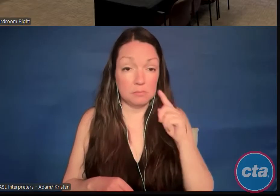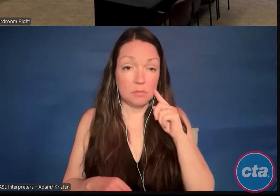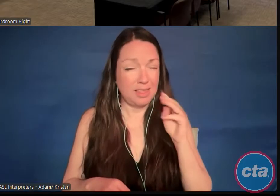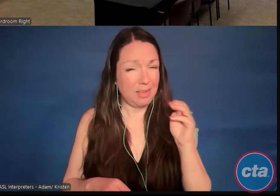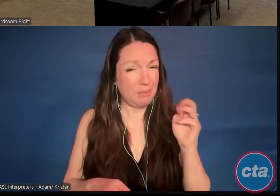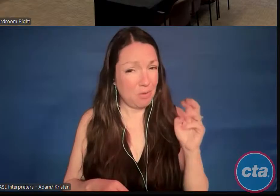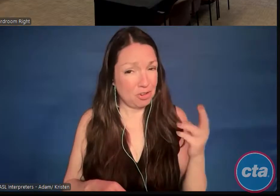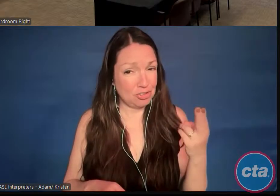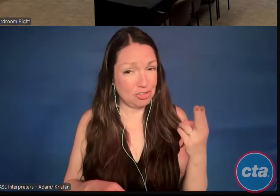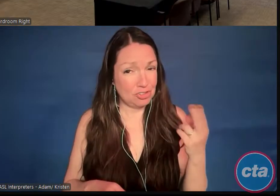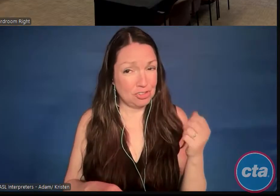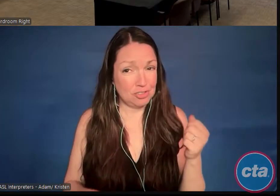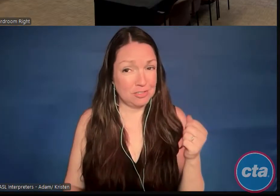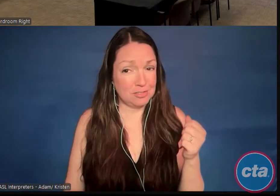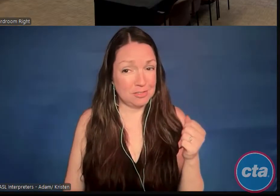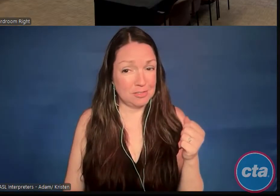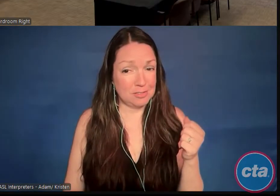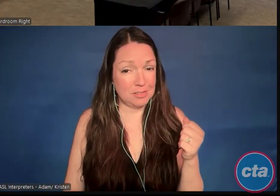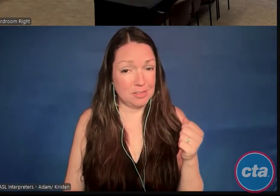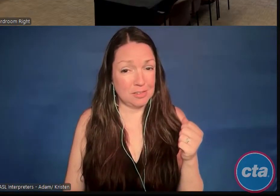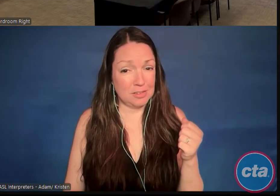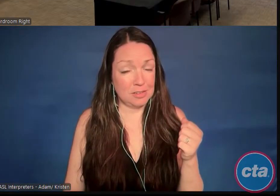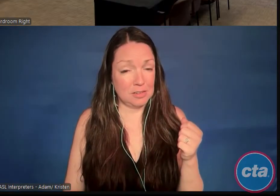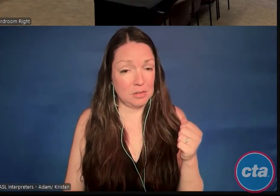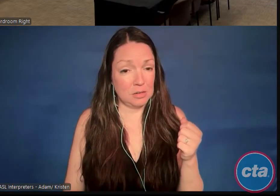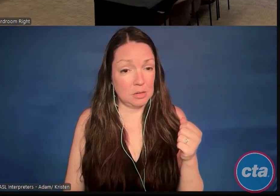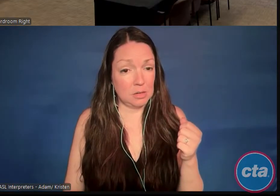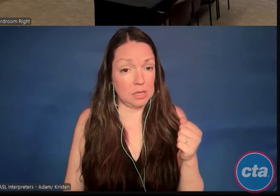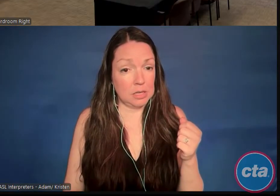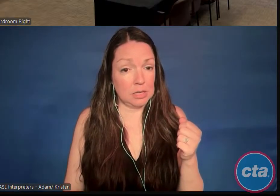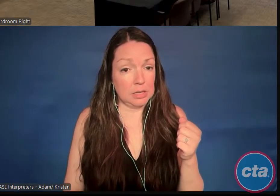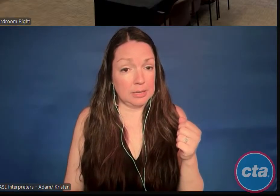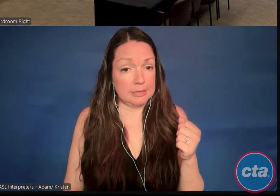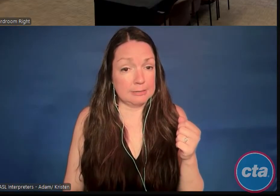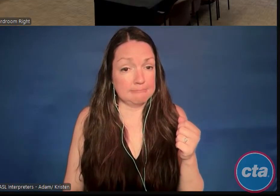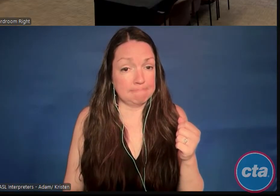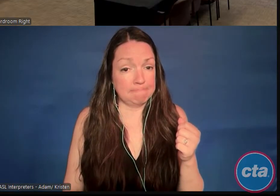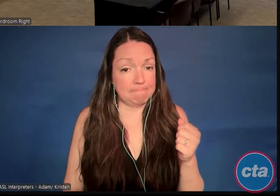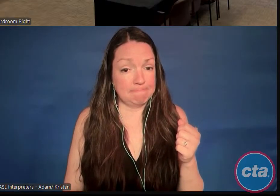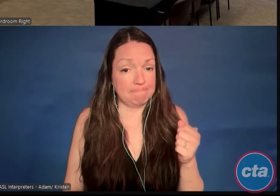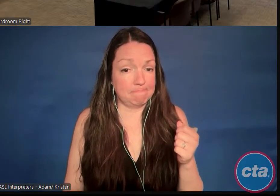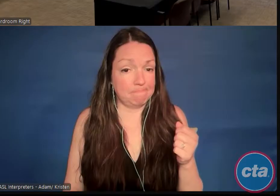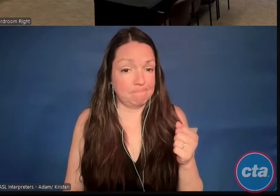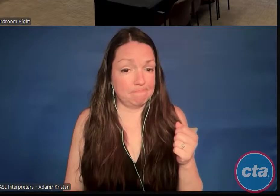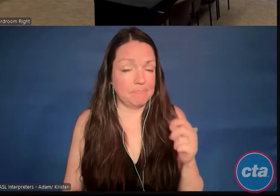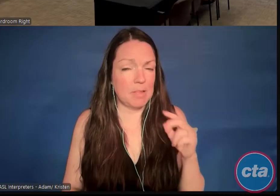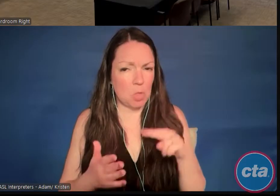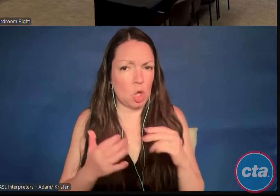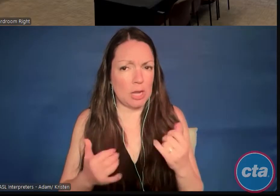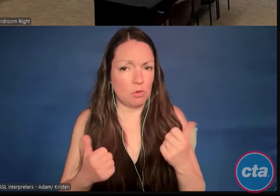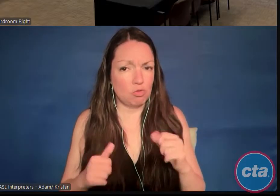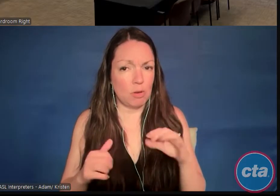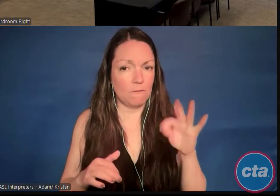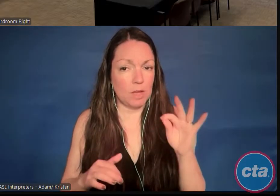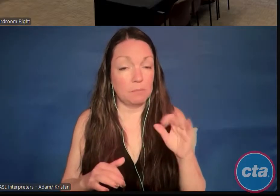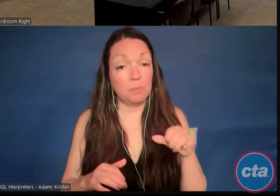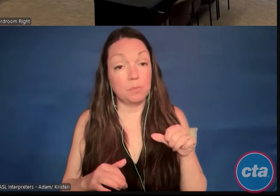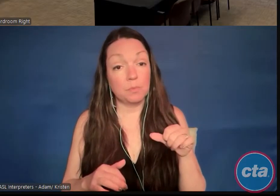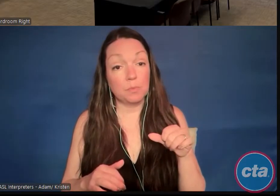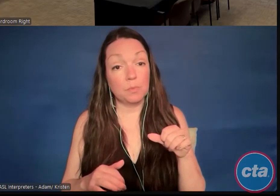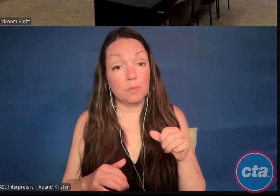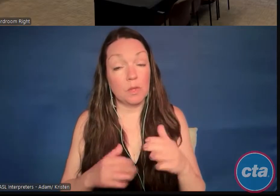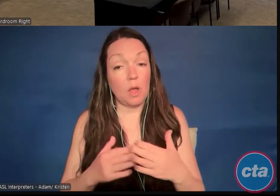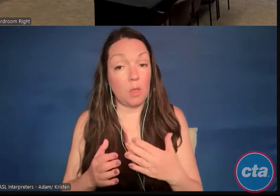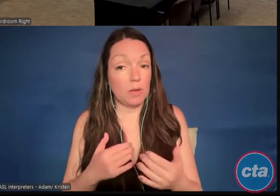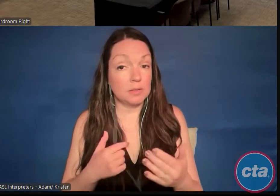March. I'm looking at the meeting now to try to find you. But Oh, yeah, beyond that